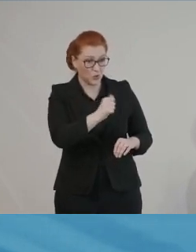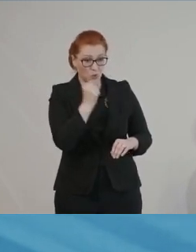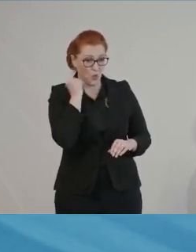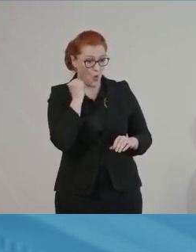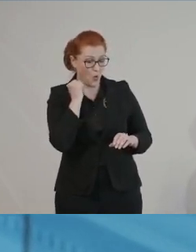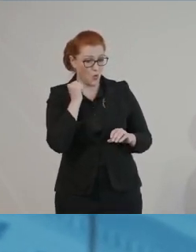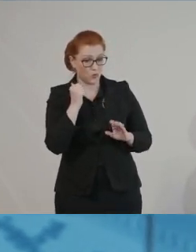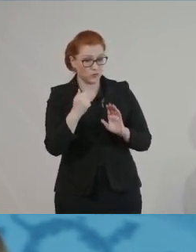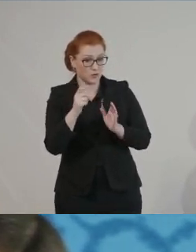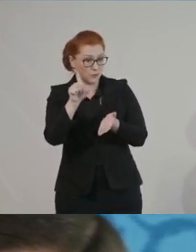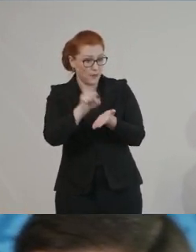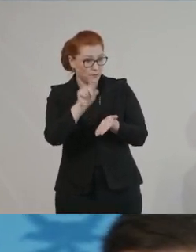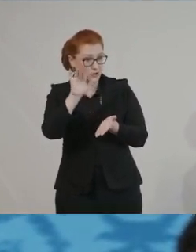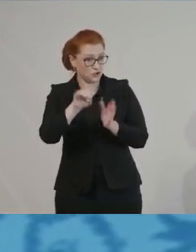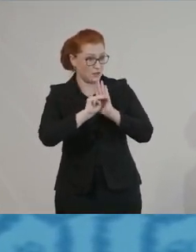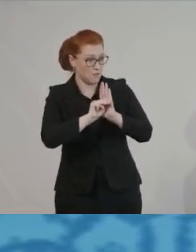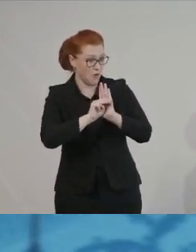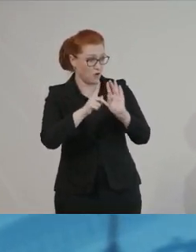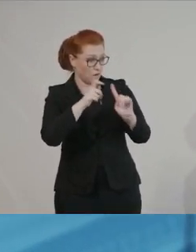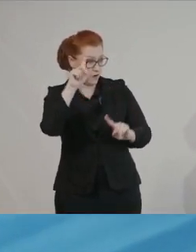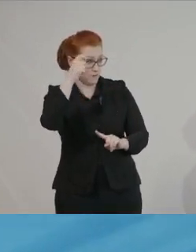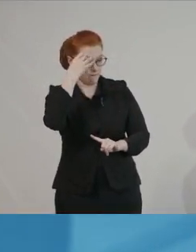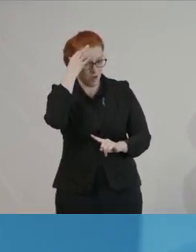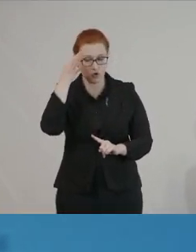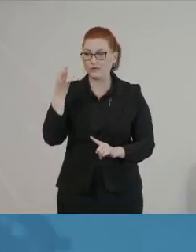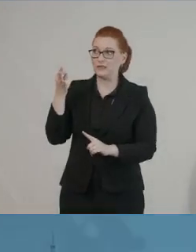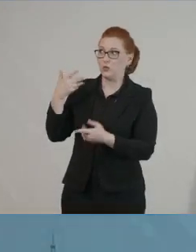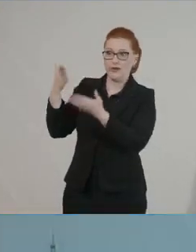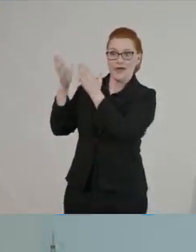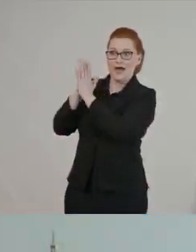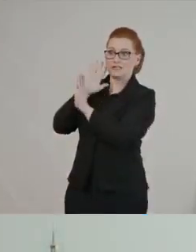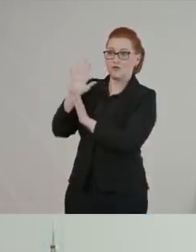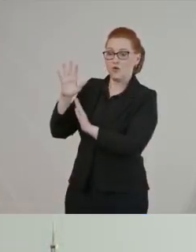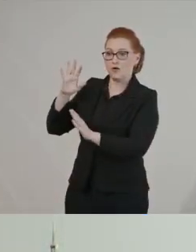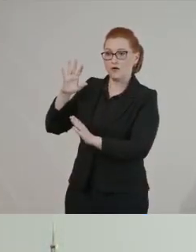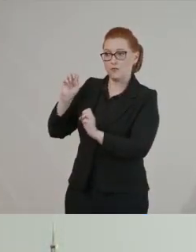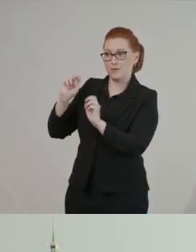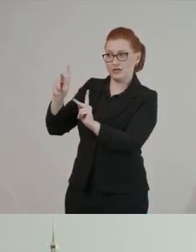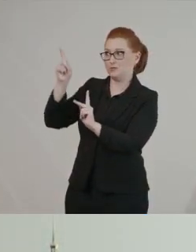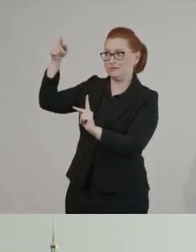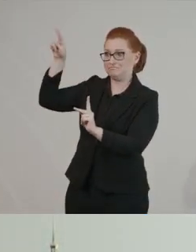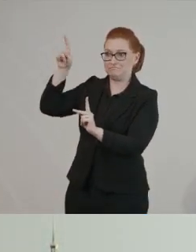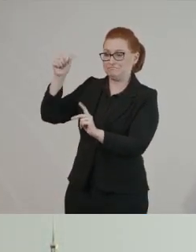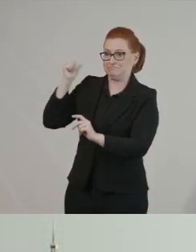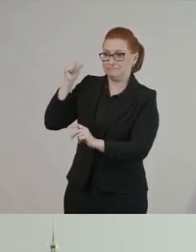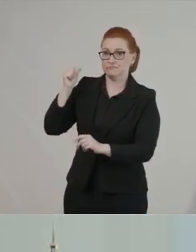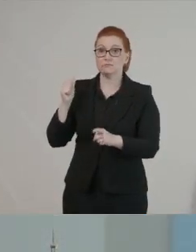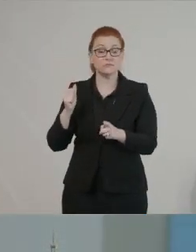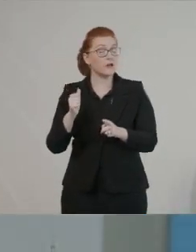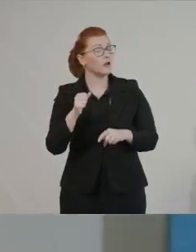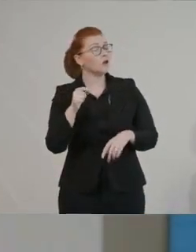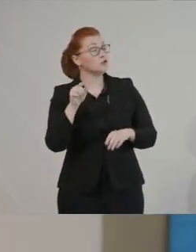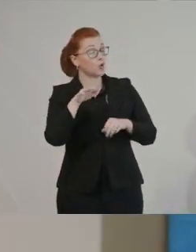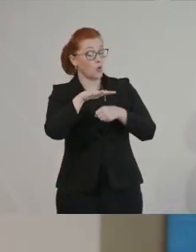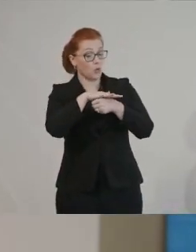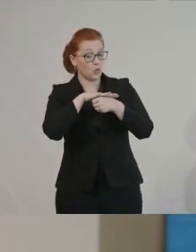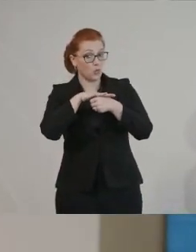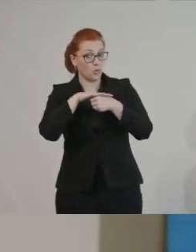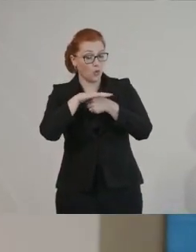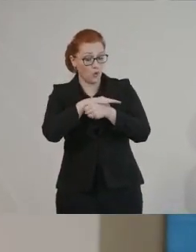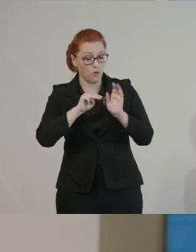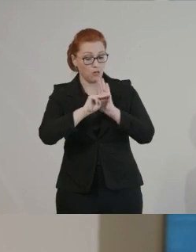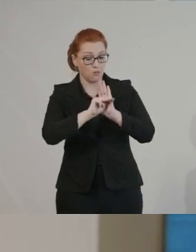yet, but we have it ready to post once we get permission. About this local university model, it says that we're gonna hit the peak on May 22nd with 300